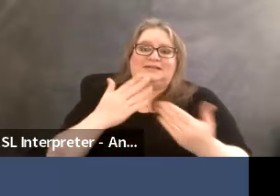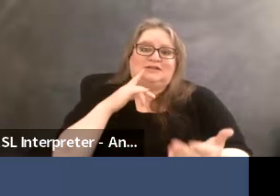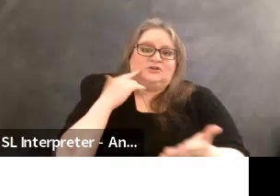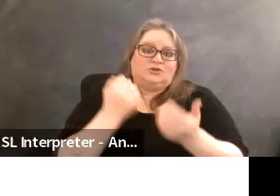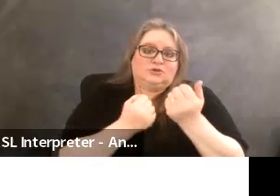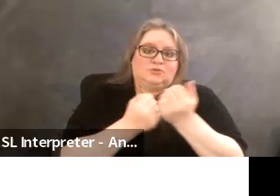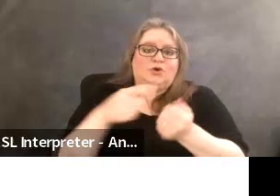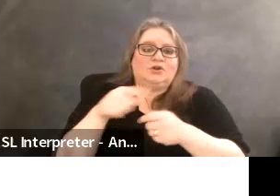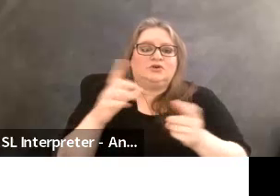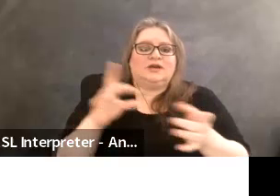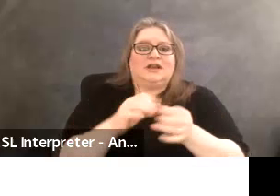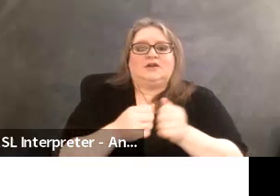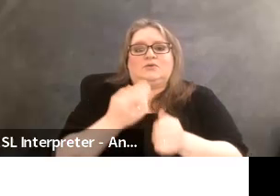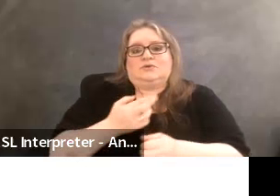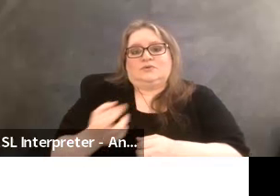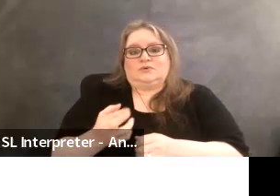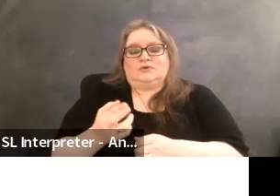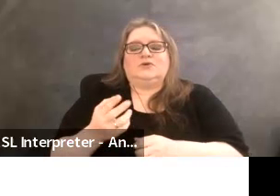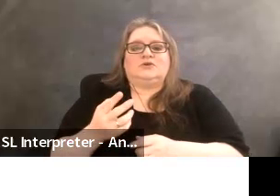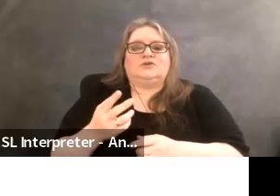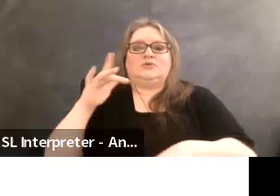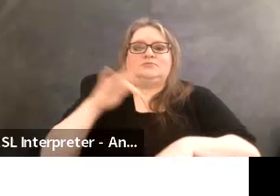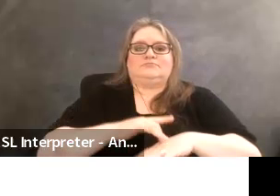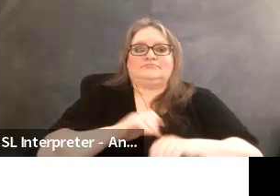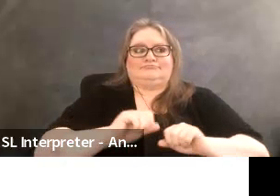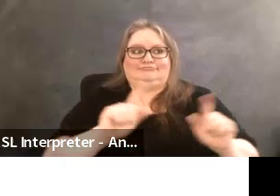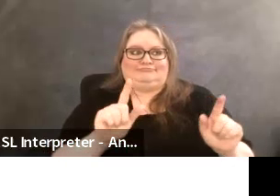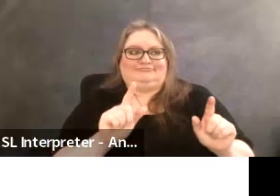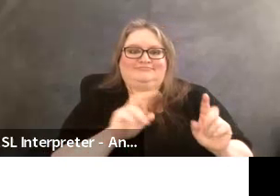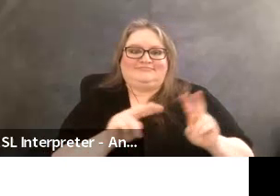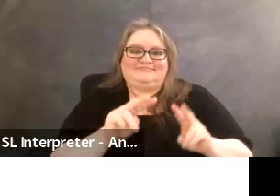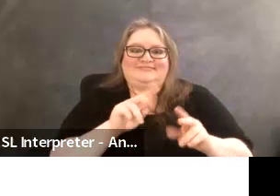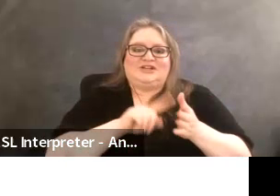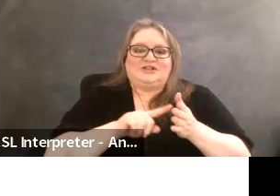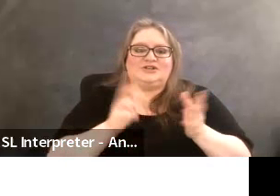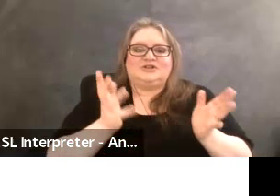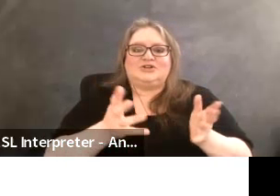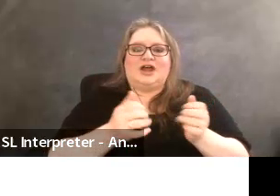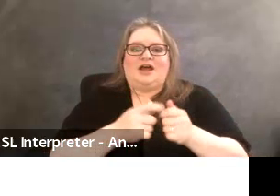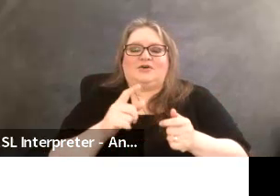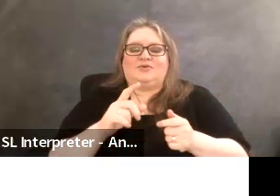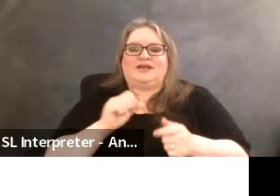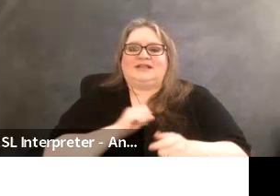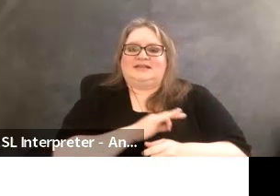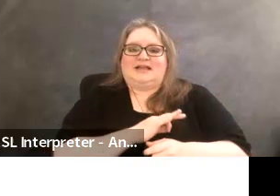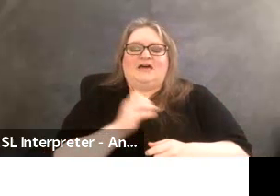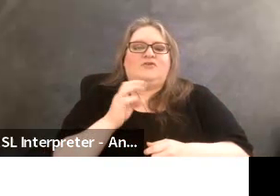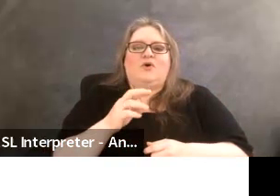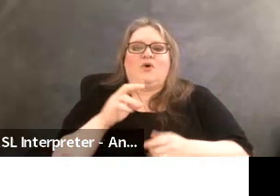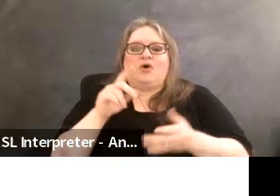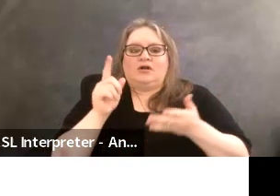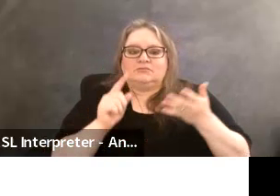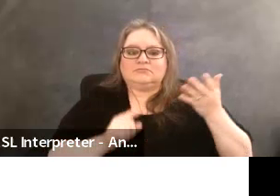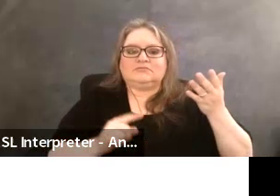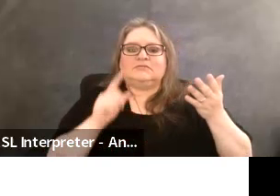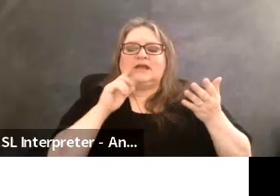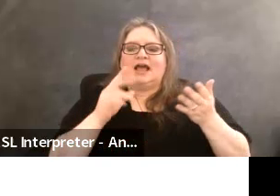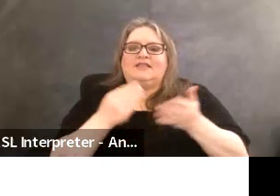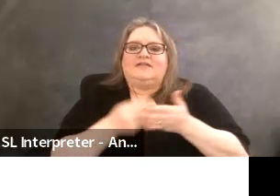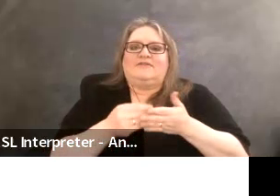connect you with resources. So visit our site and chat with one of our staff members, or check out our running list of funding opportunities